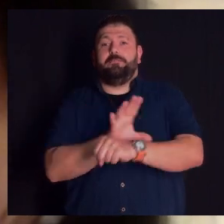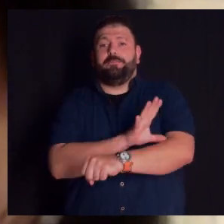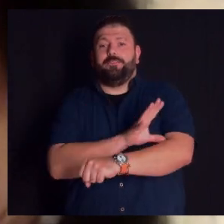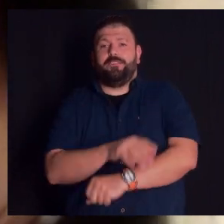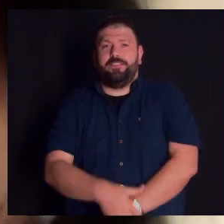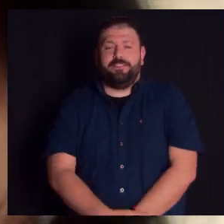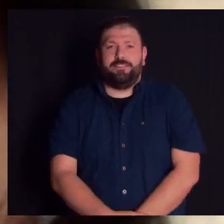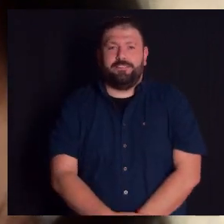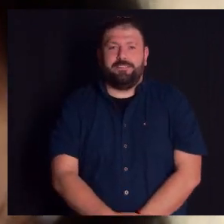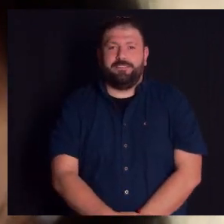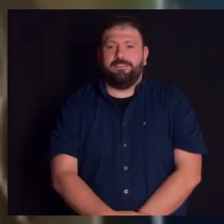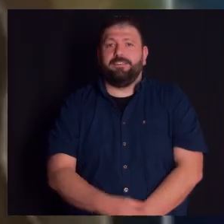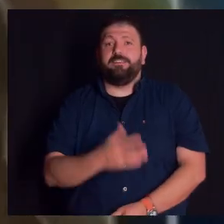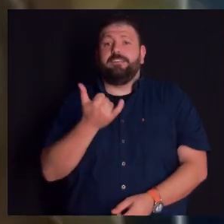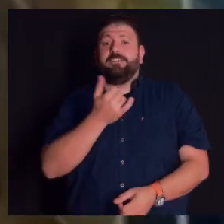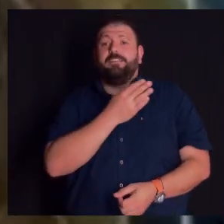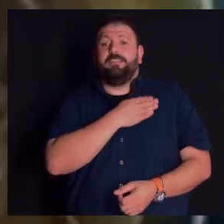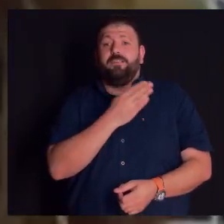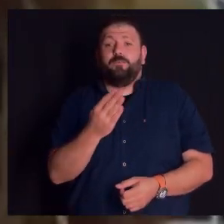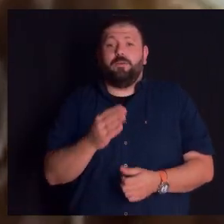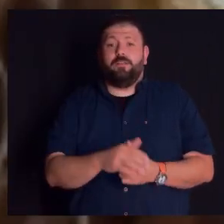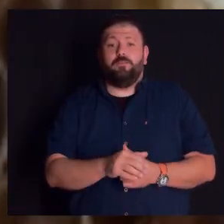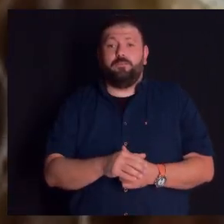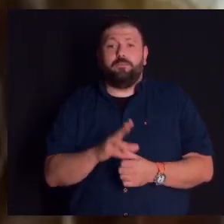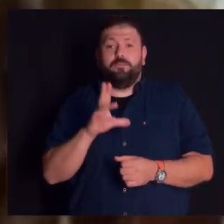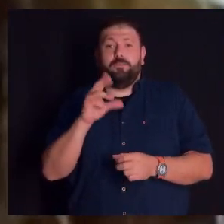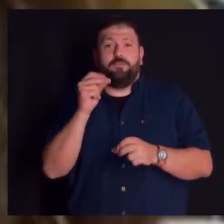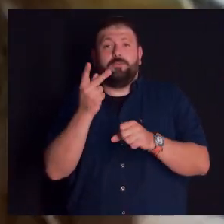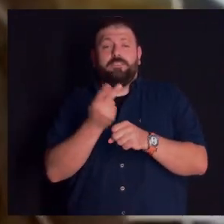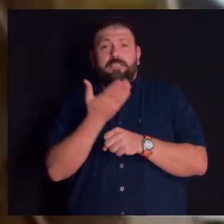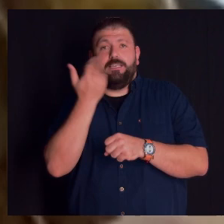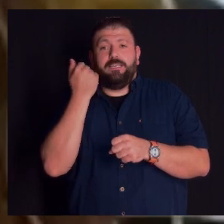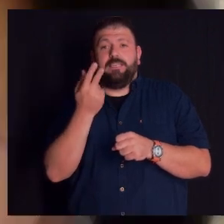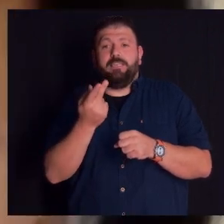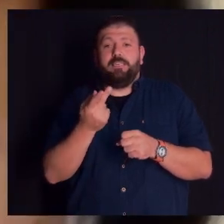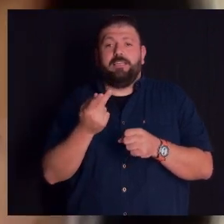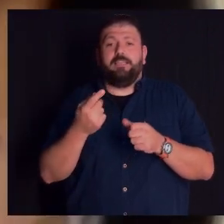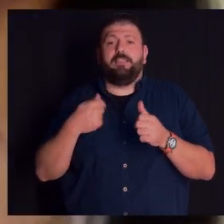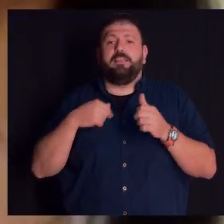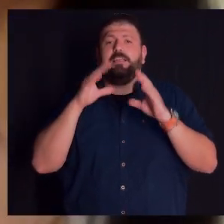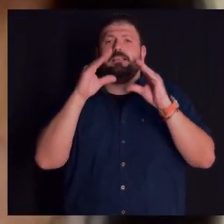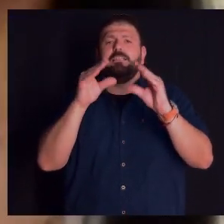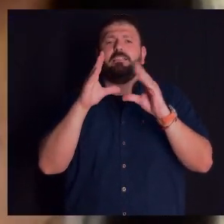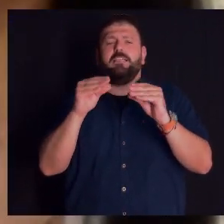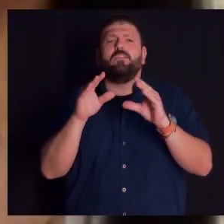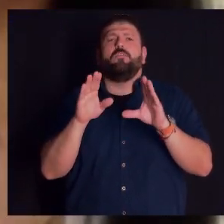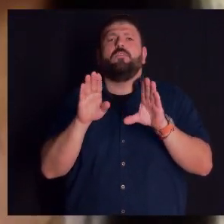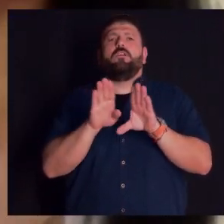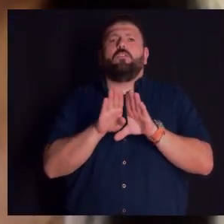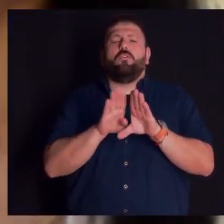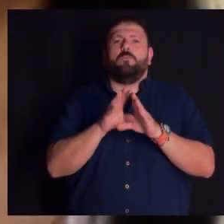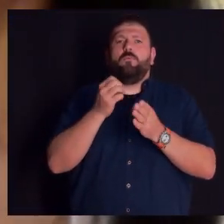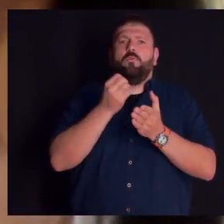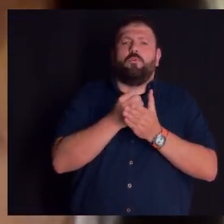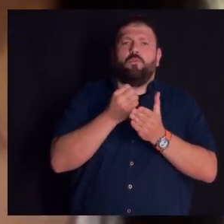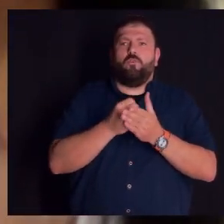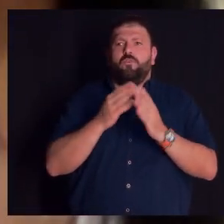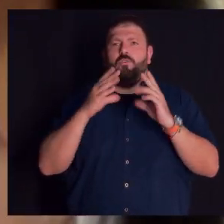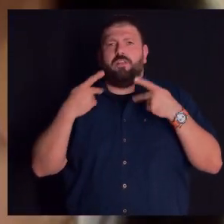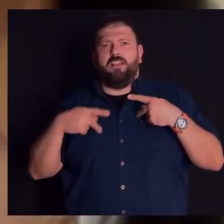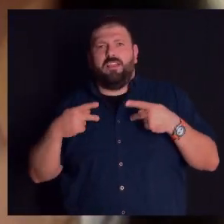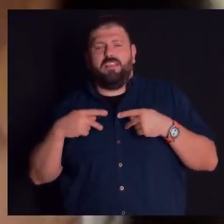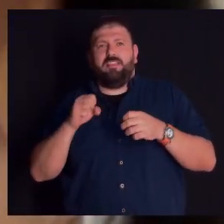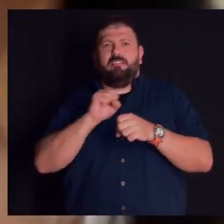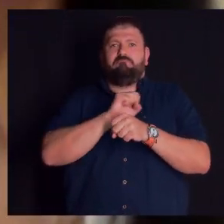You were, well, I don't know where it stopped. You were talking